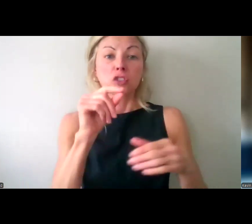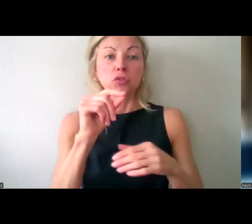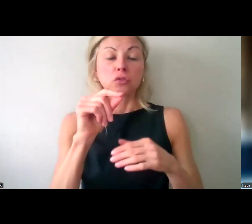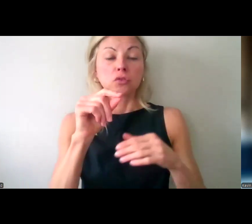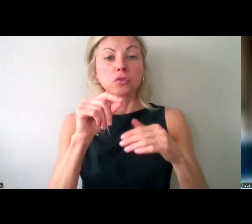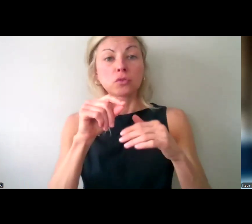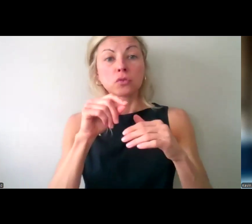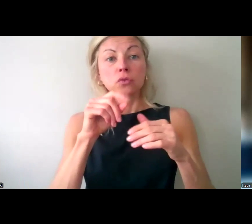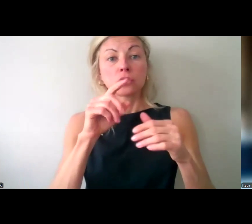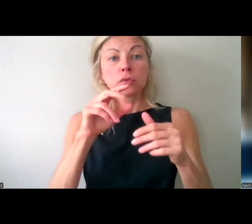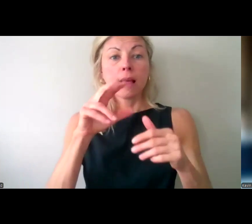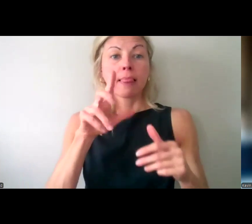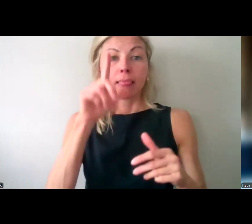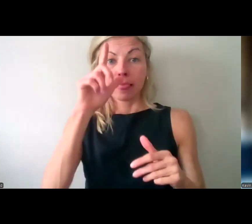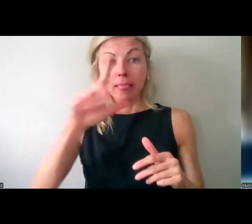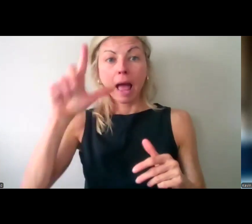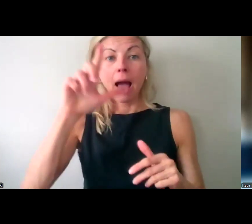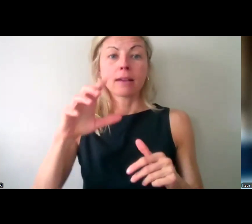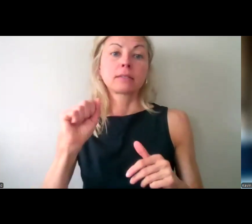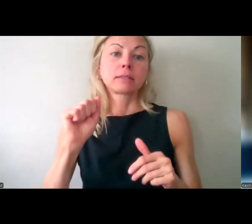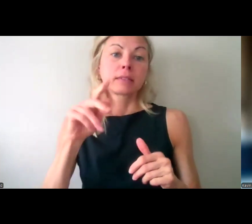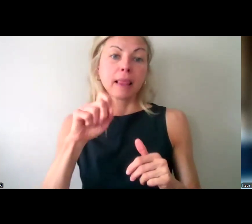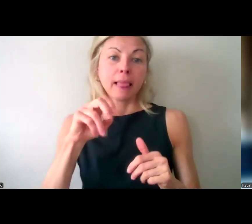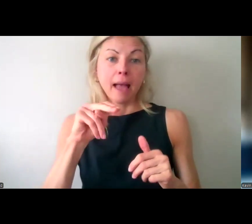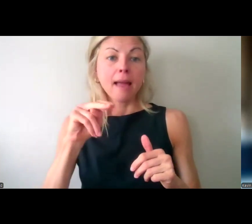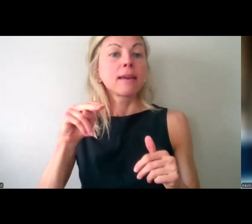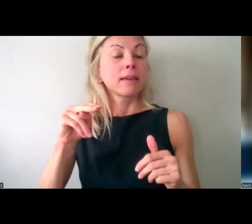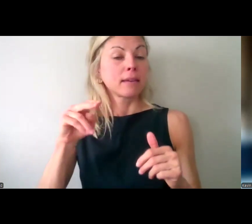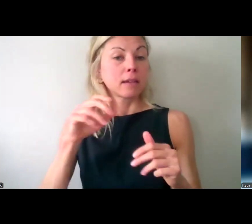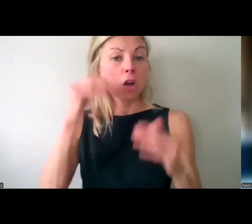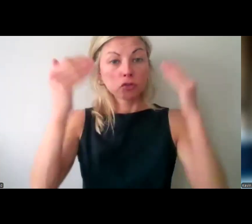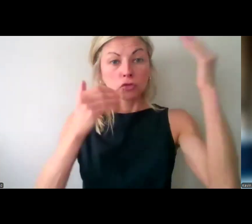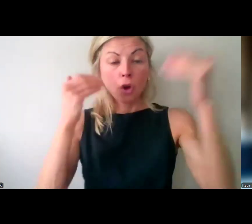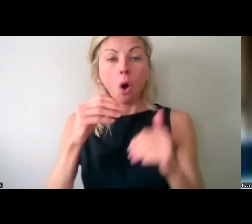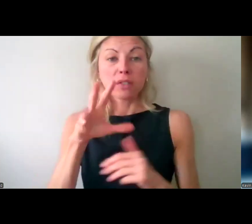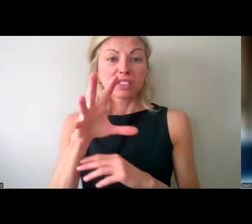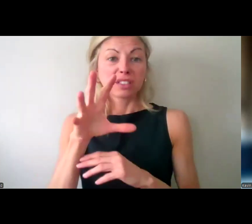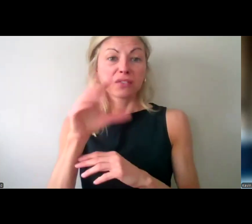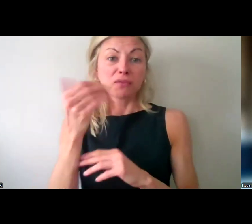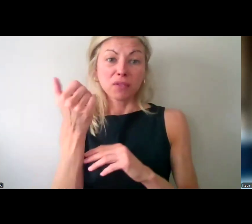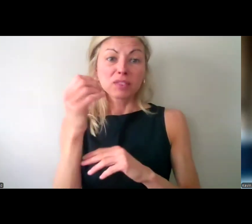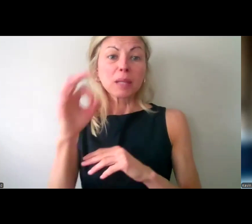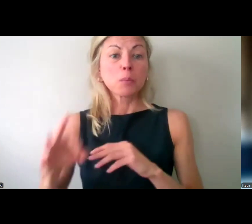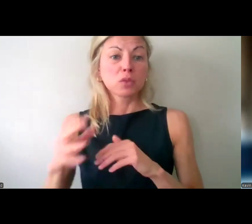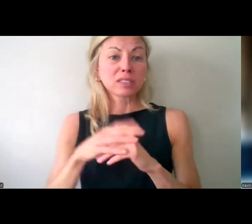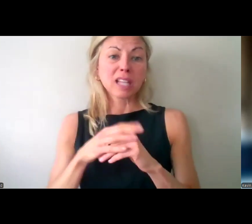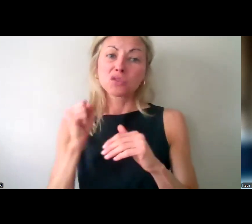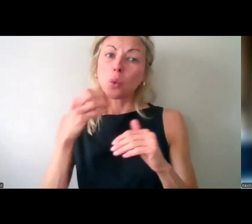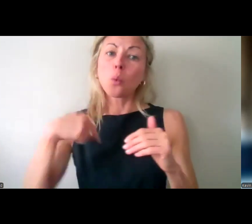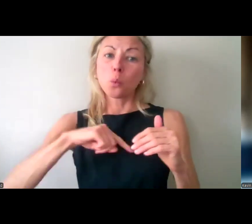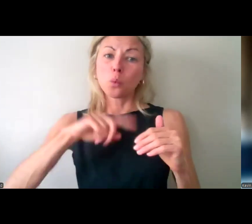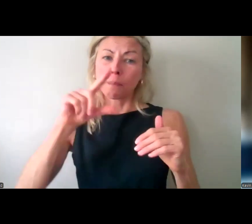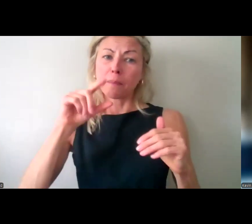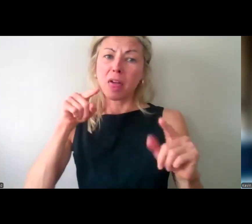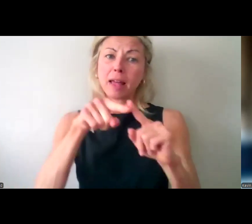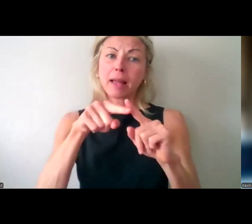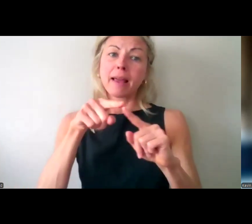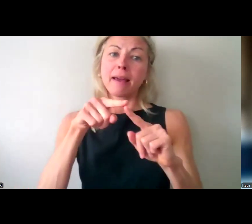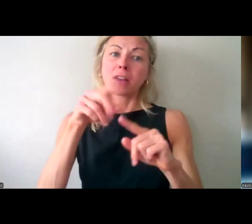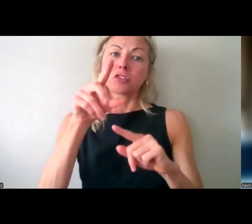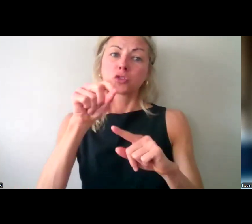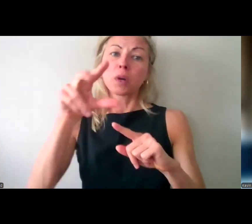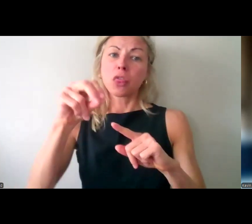make up 26% of the aging population by 20 or 30. So these issues are equity issues in our communities.